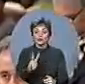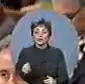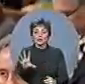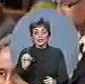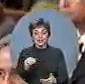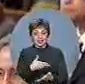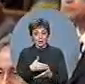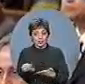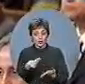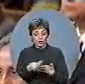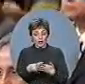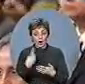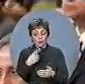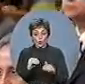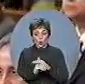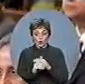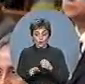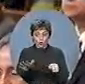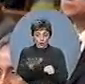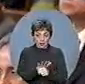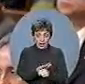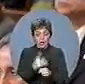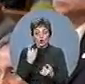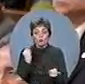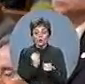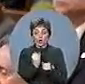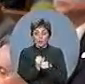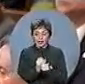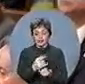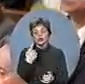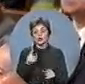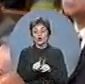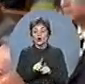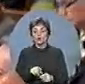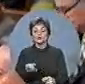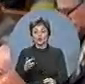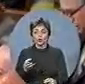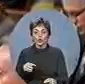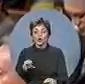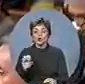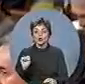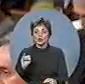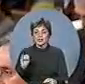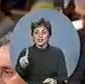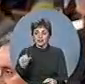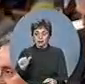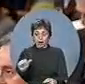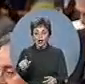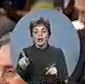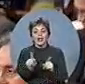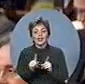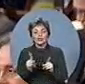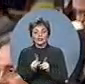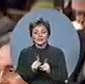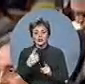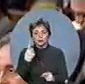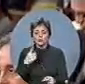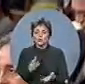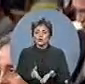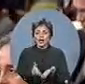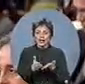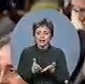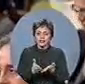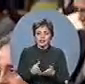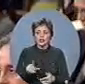$250 million to the Global Fund to fight AIDS, tuberculosis, and malaria, as